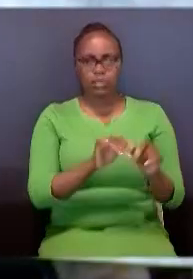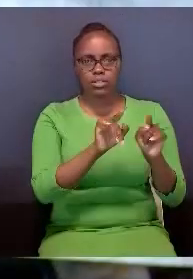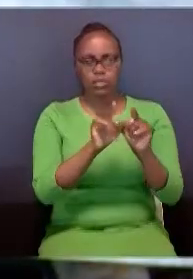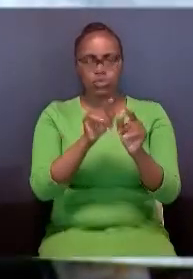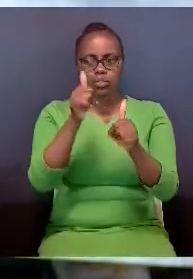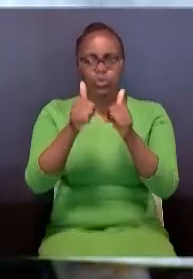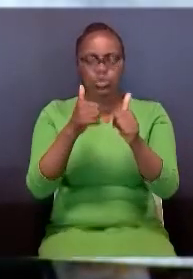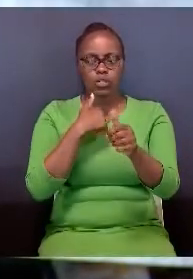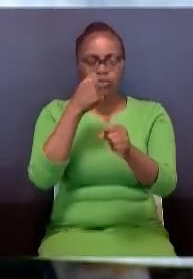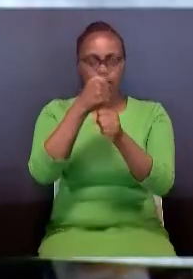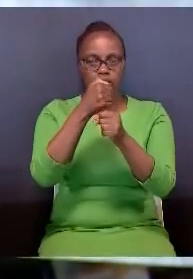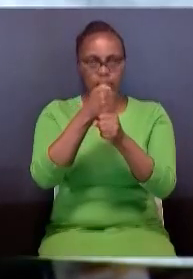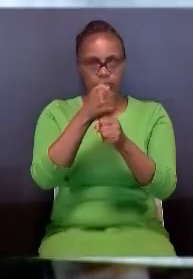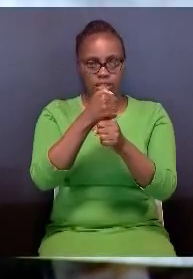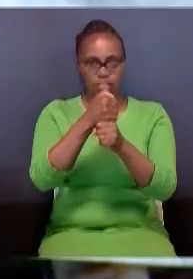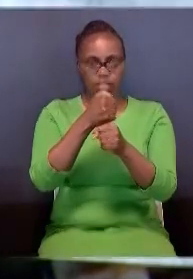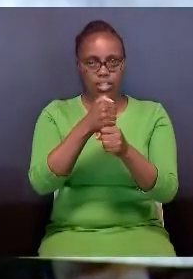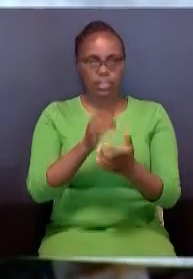looking forward to that.